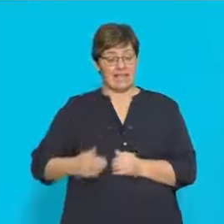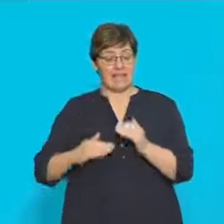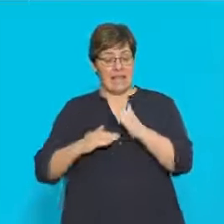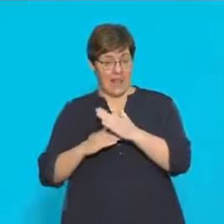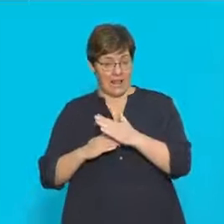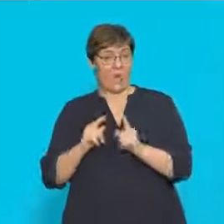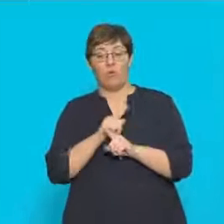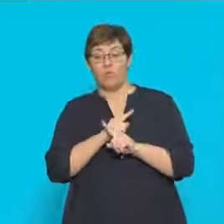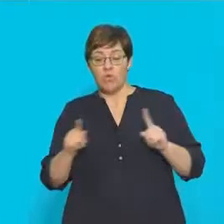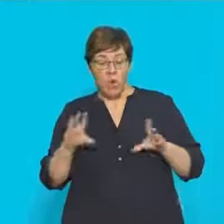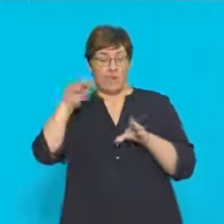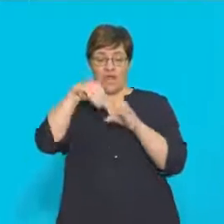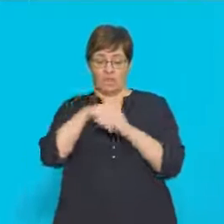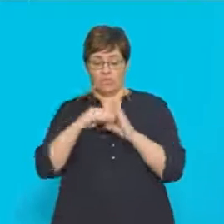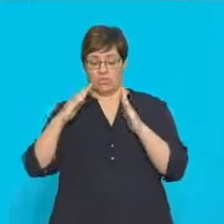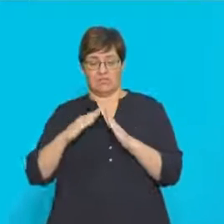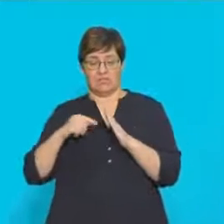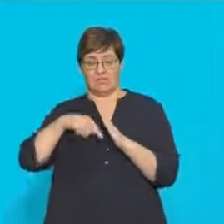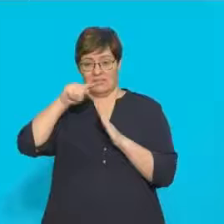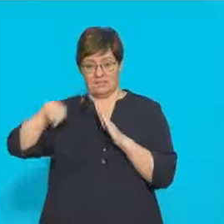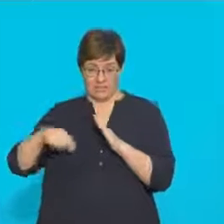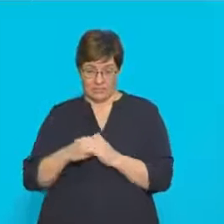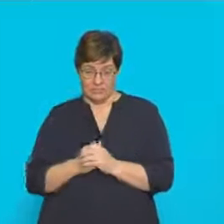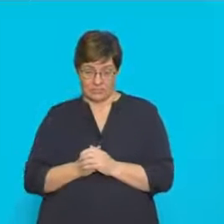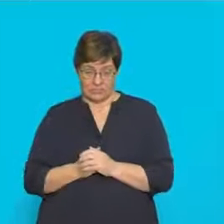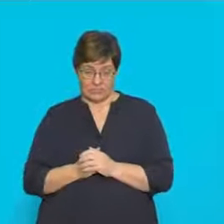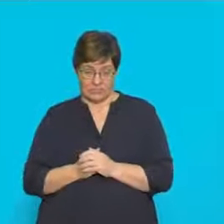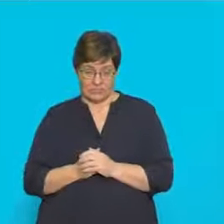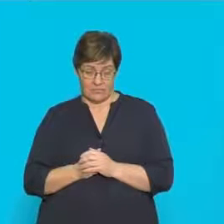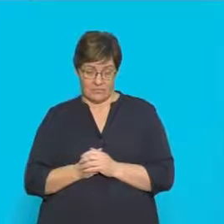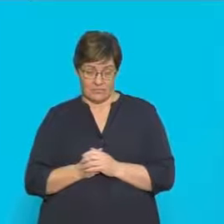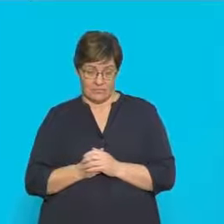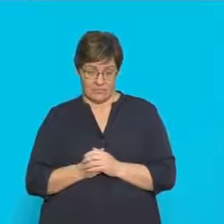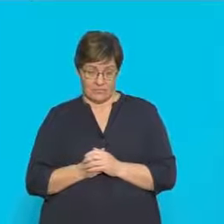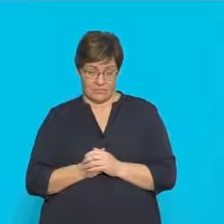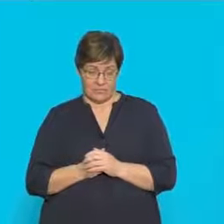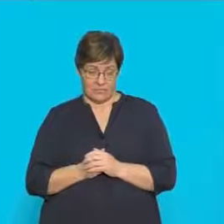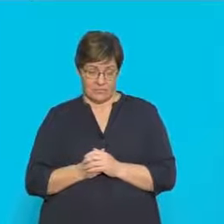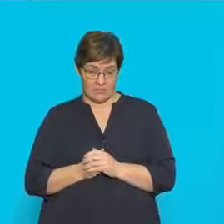What's important about this is that angle is not the including angle.